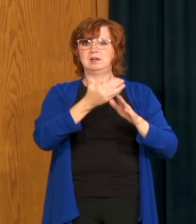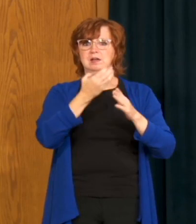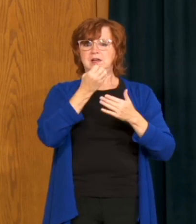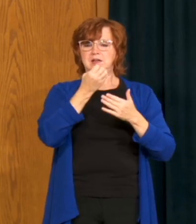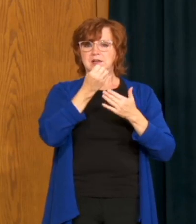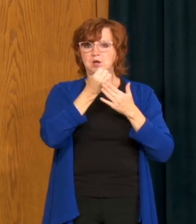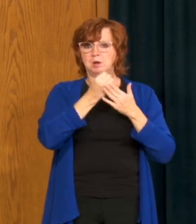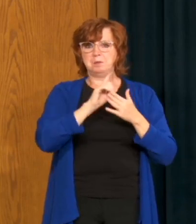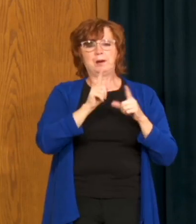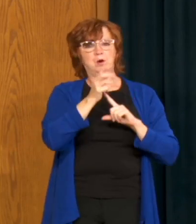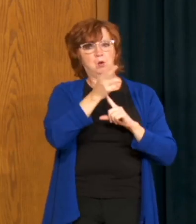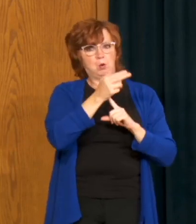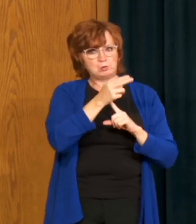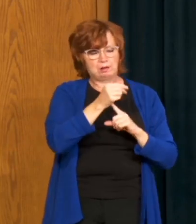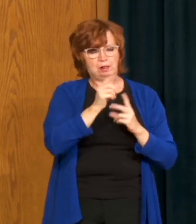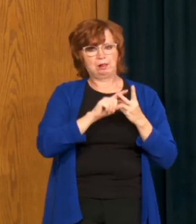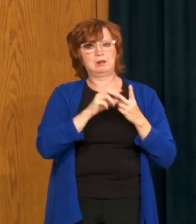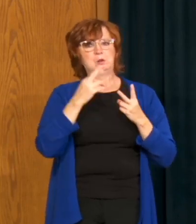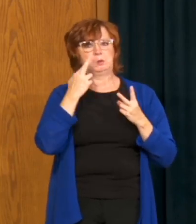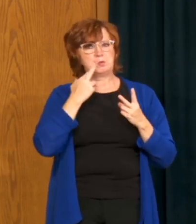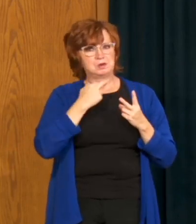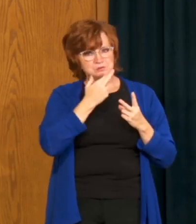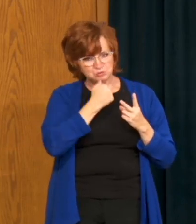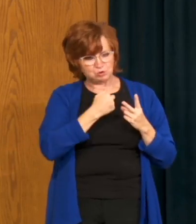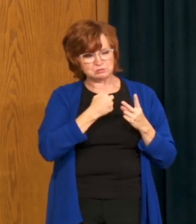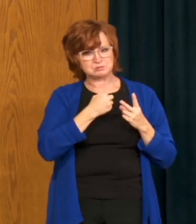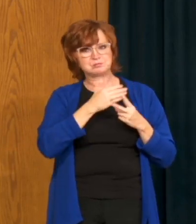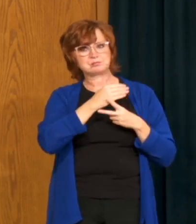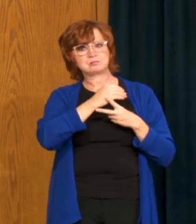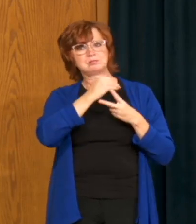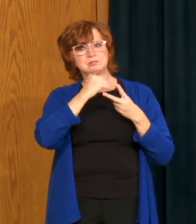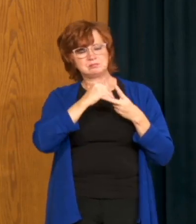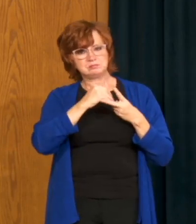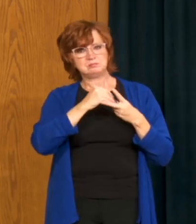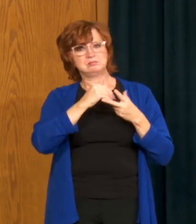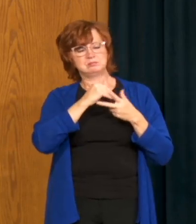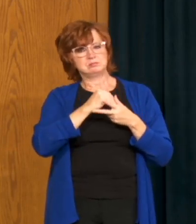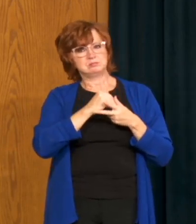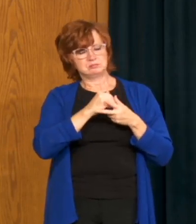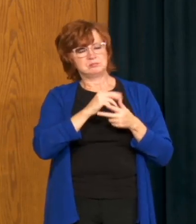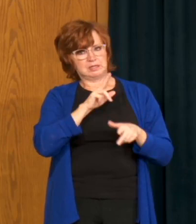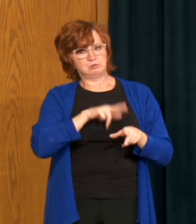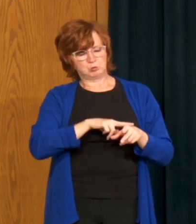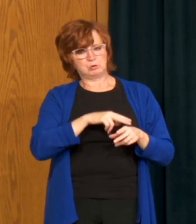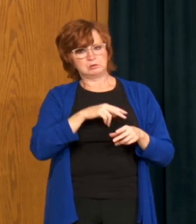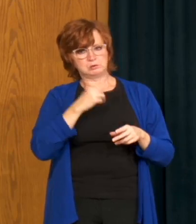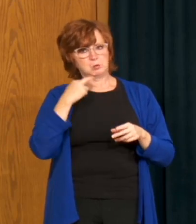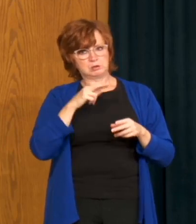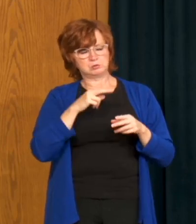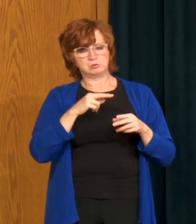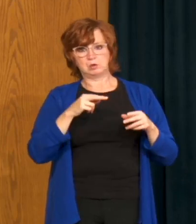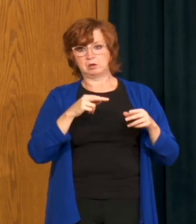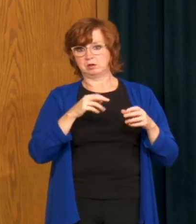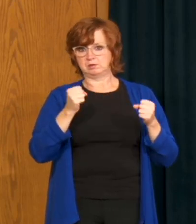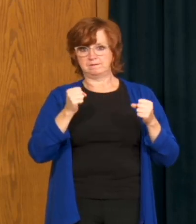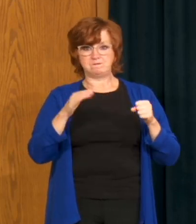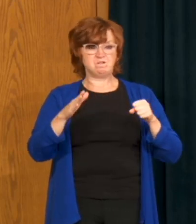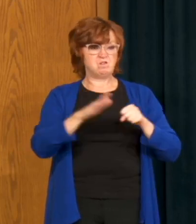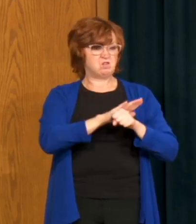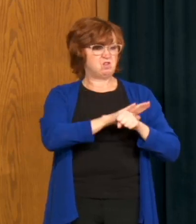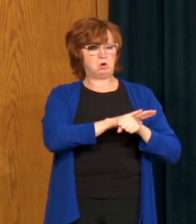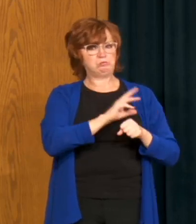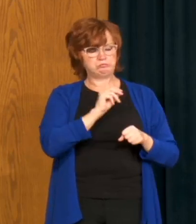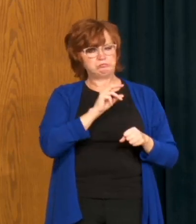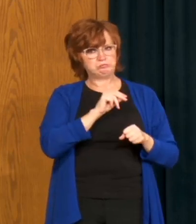activity, as all of those people would be eating, and would, although they would be in a bubble, it would be a boost to the local